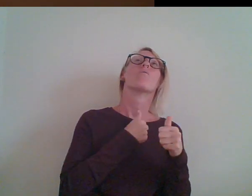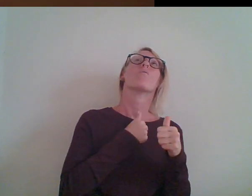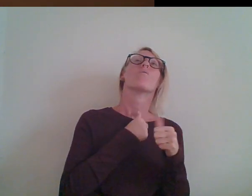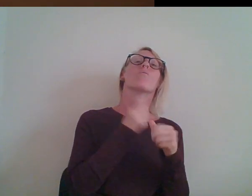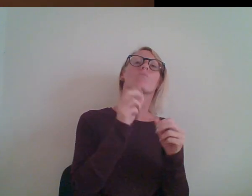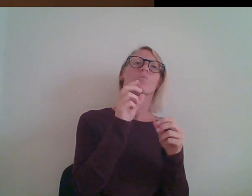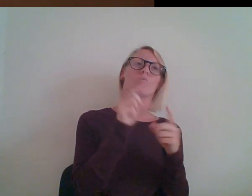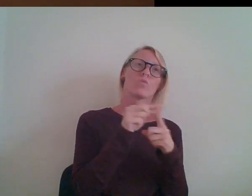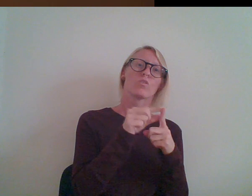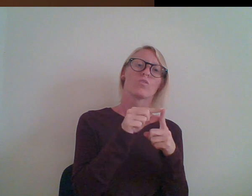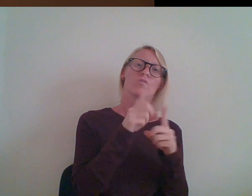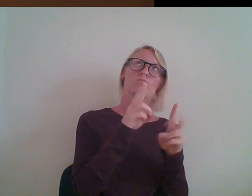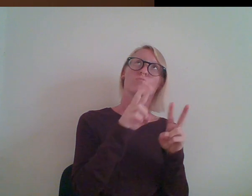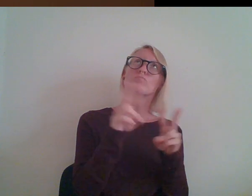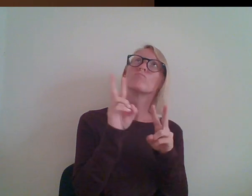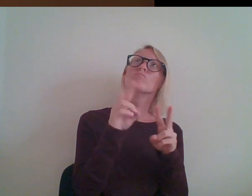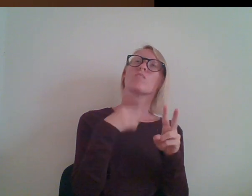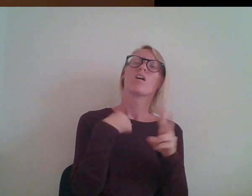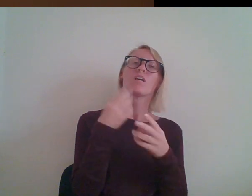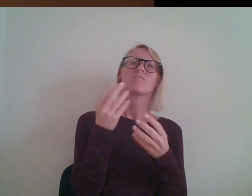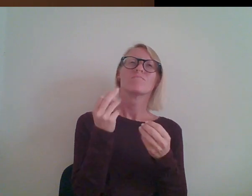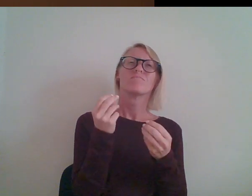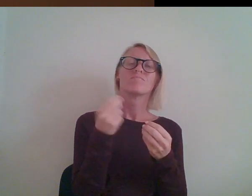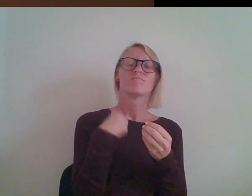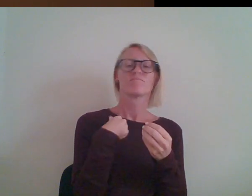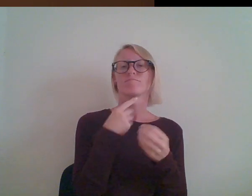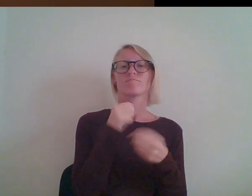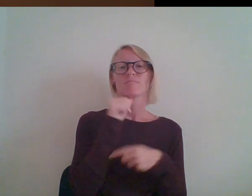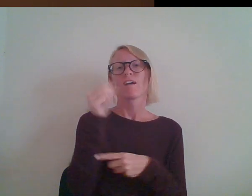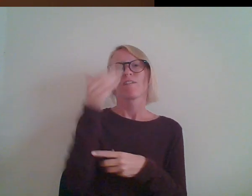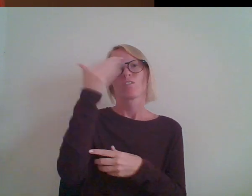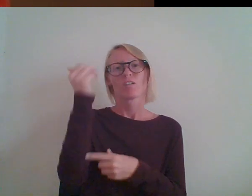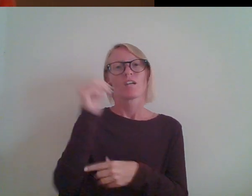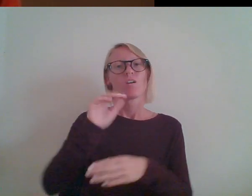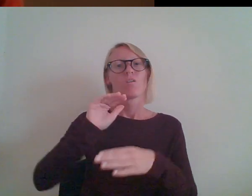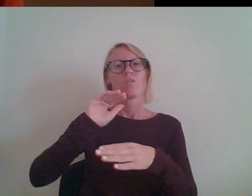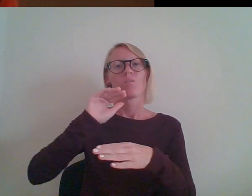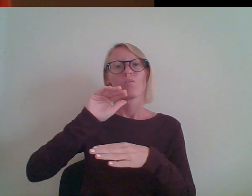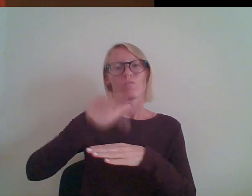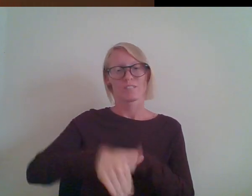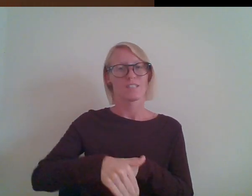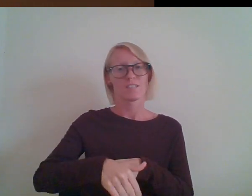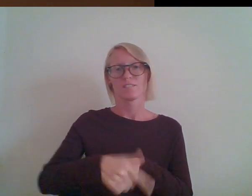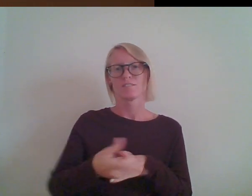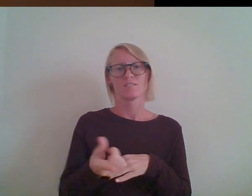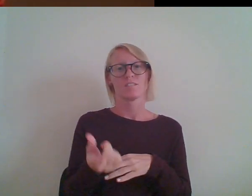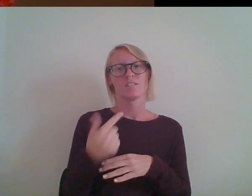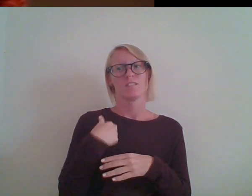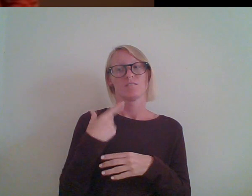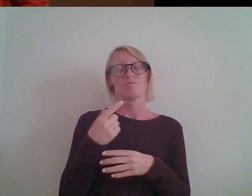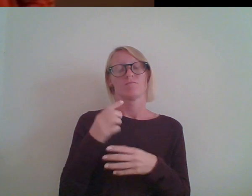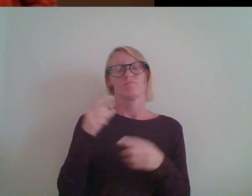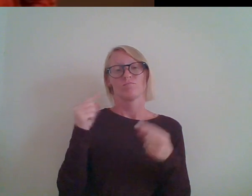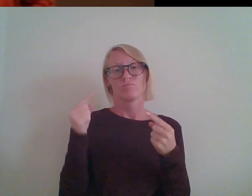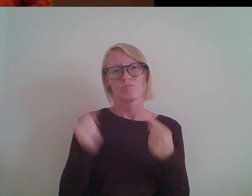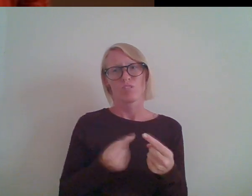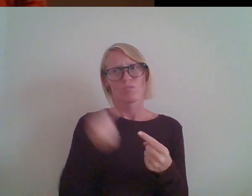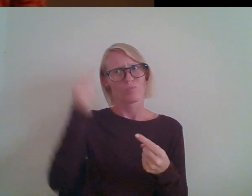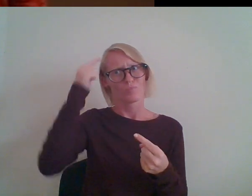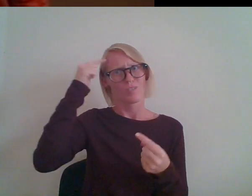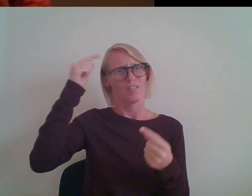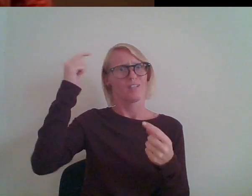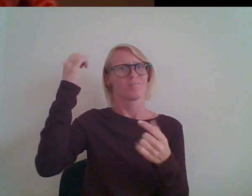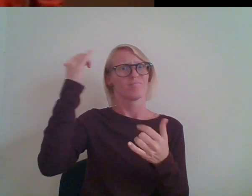about. Yeah, you know it. You will not forget it overnight unless you suffer a pretty major cerebral accident. It just doesn't